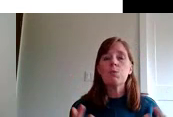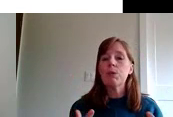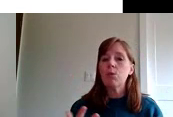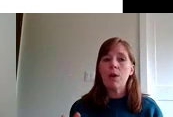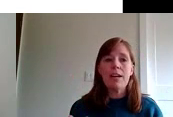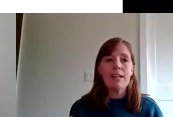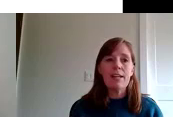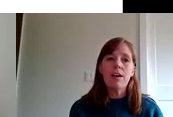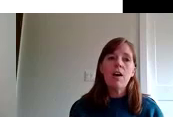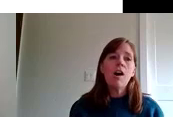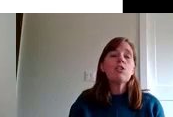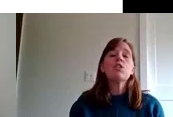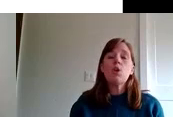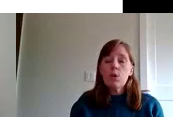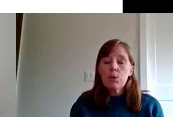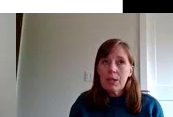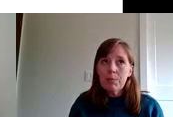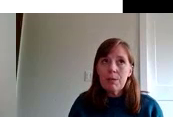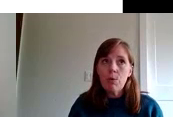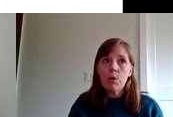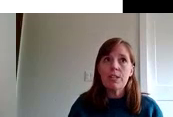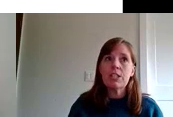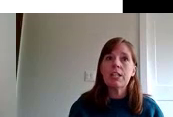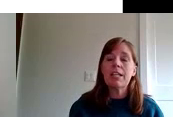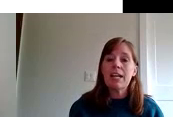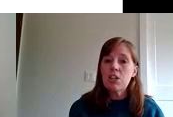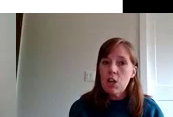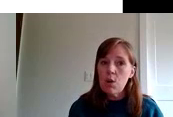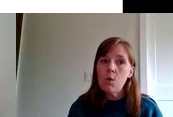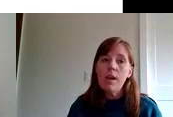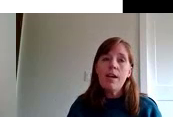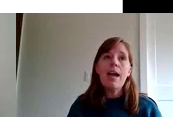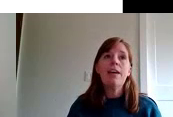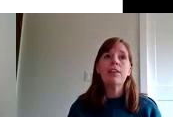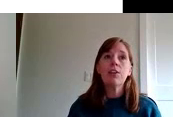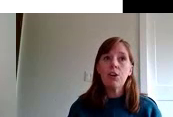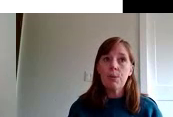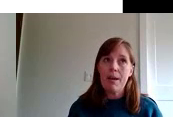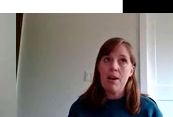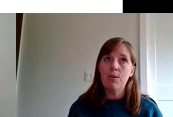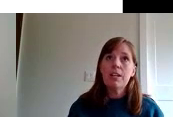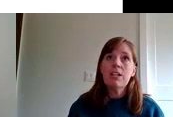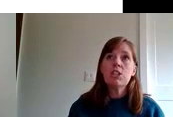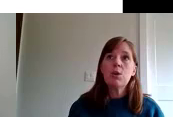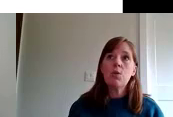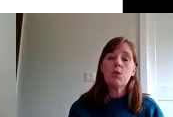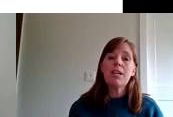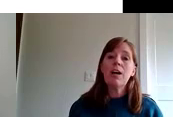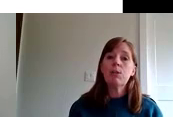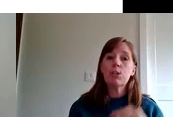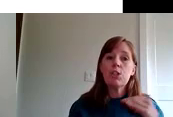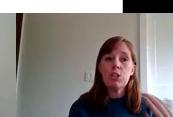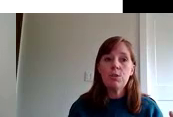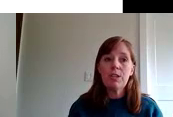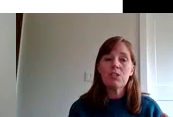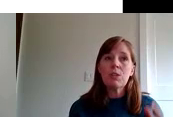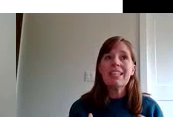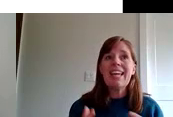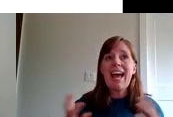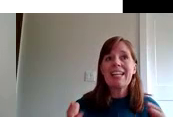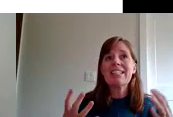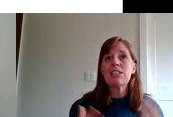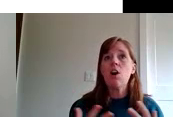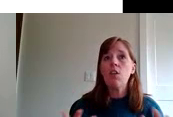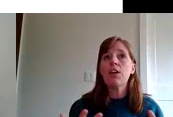of these tools built right in are so incredibly important to get to know and learn about, so you can help your